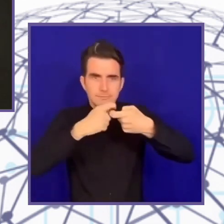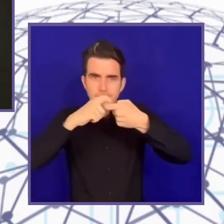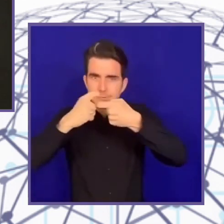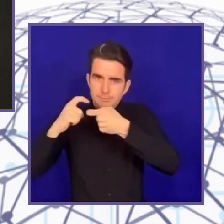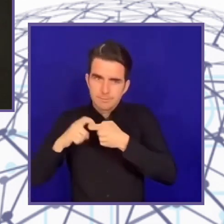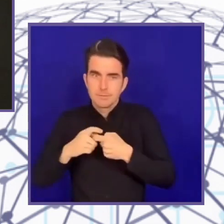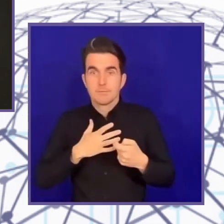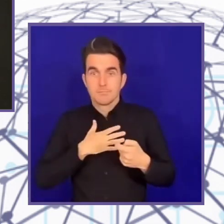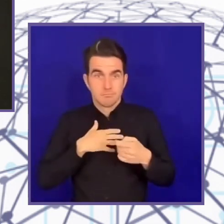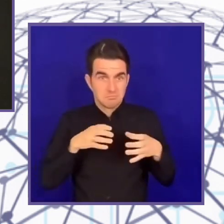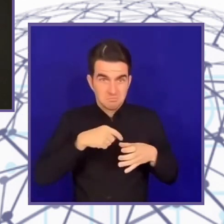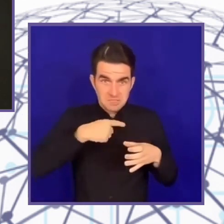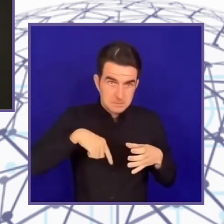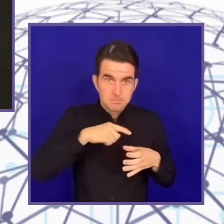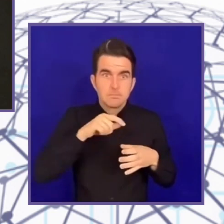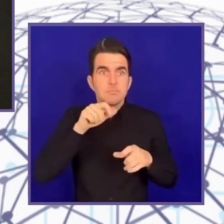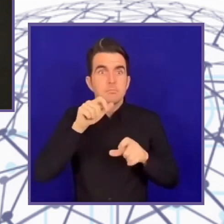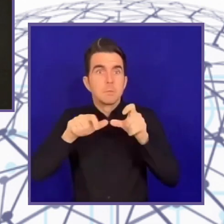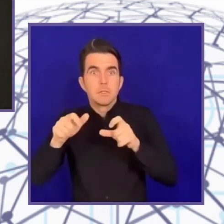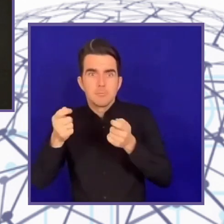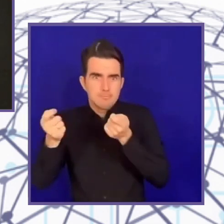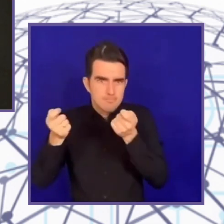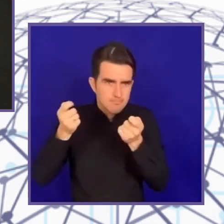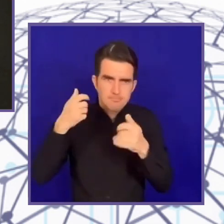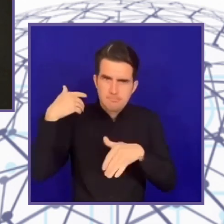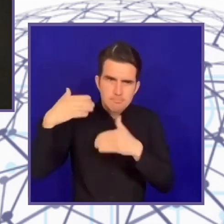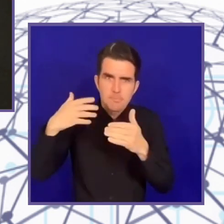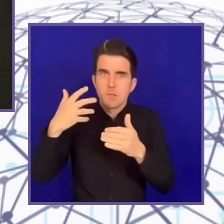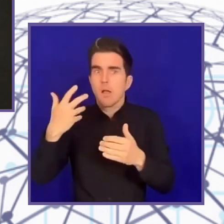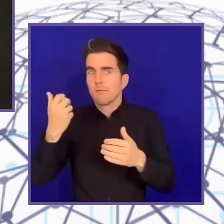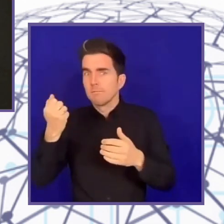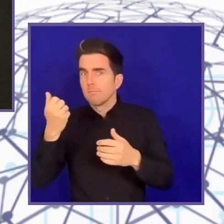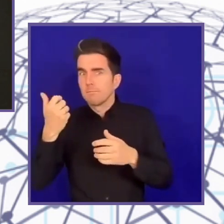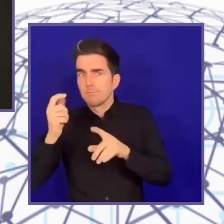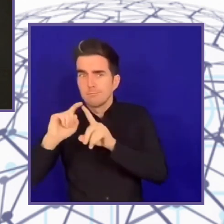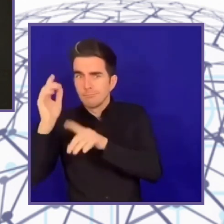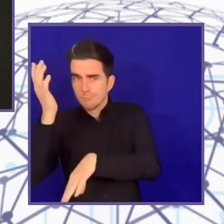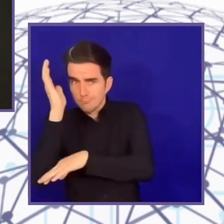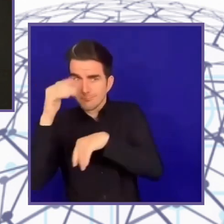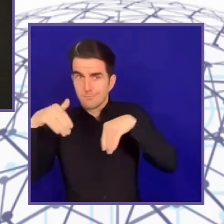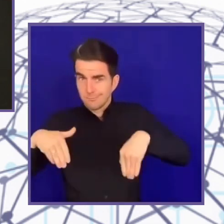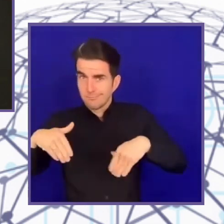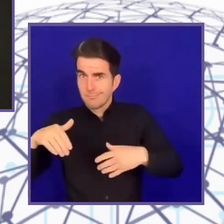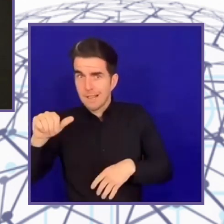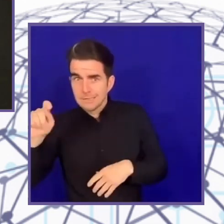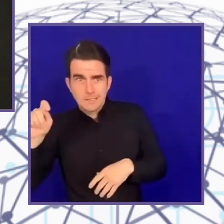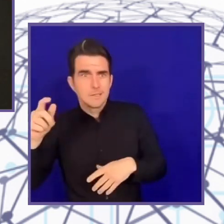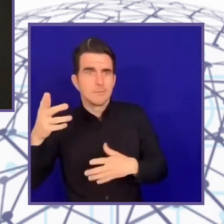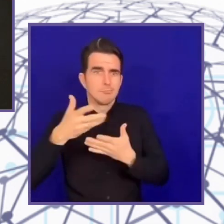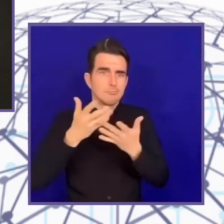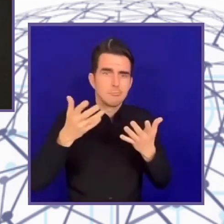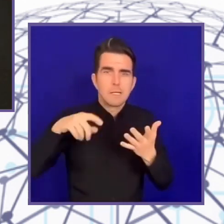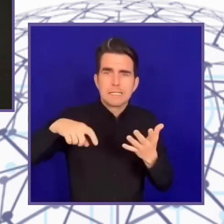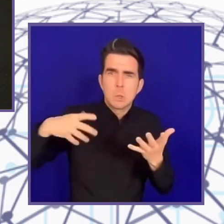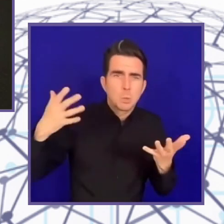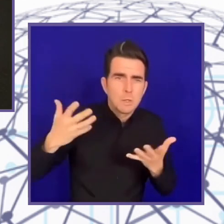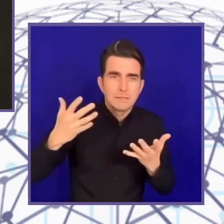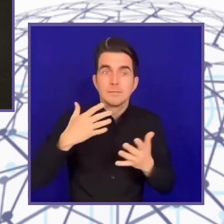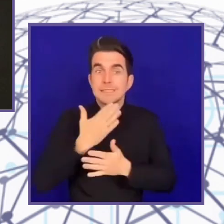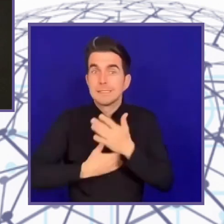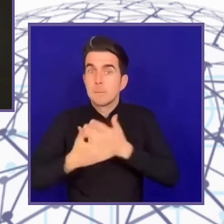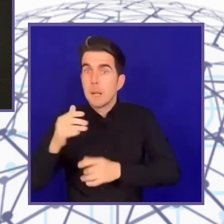are disabled people themselves. So please rest assured that people are well involved in all parts of the